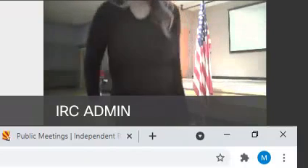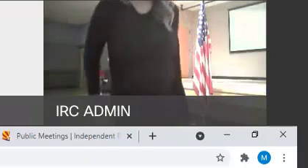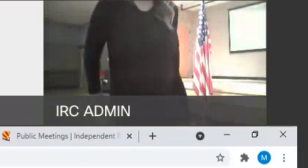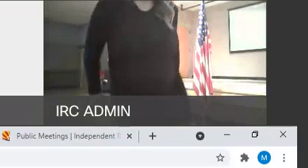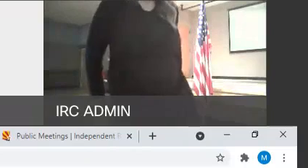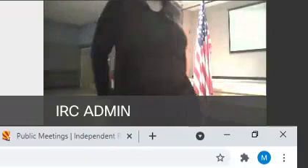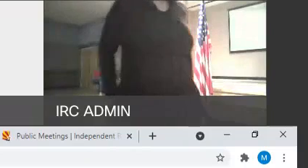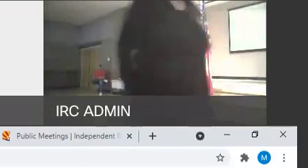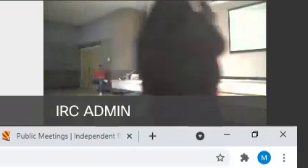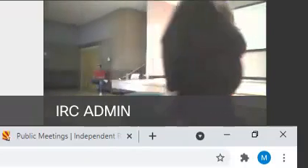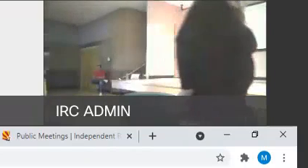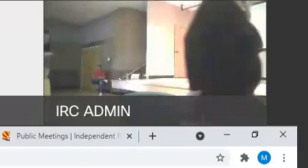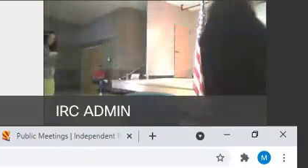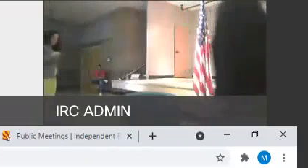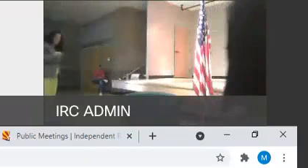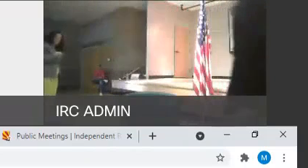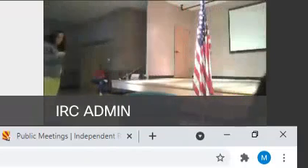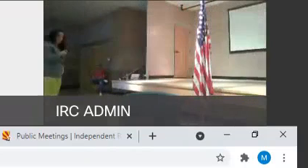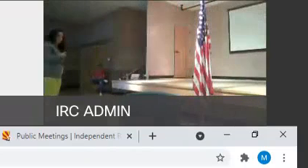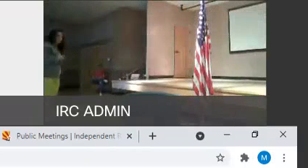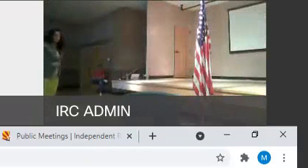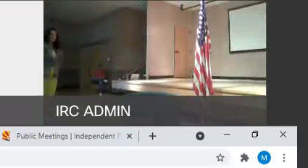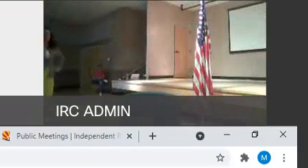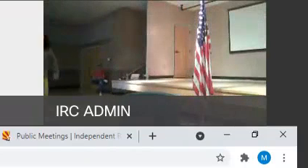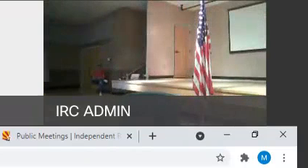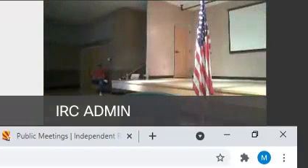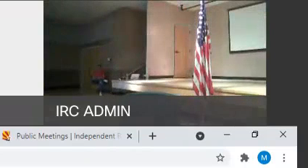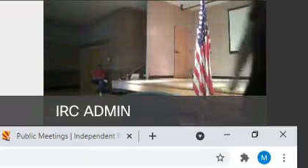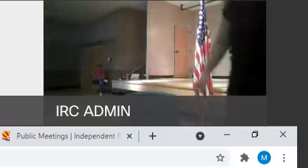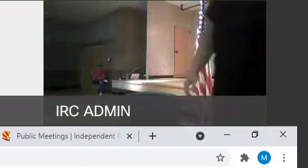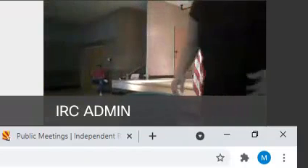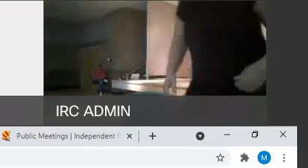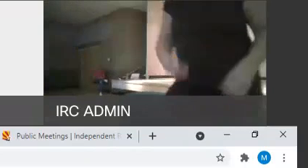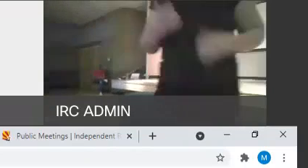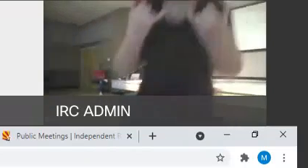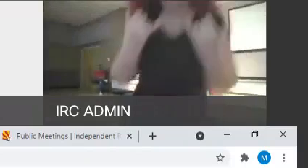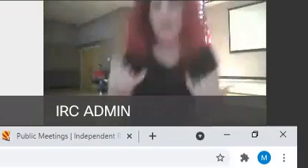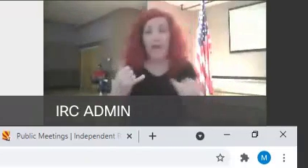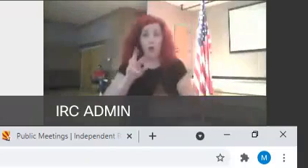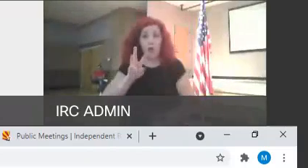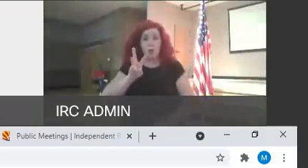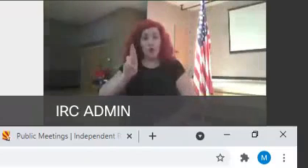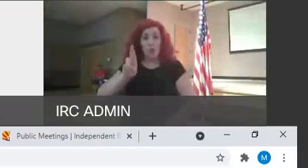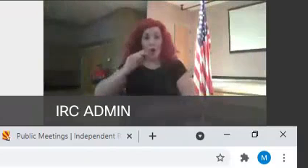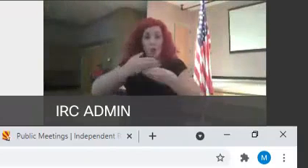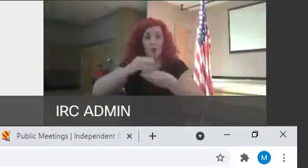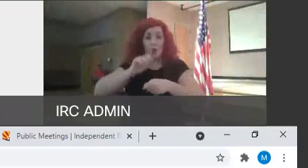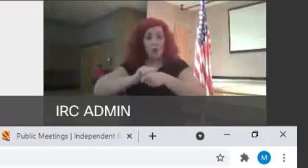Thank you, speakers. And we will next go back to, is it Window Rock? We will next go to Michelle in Window Rock. Thank you.